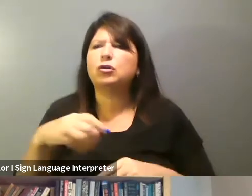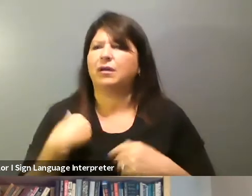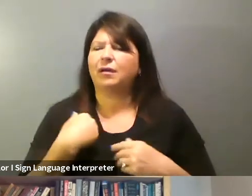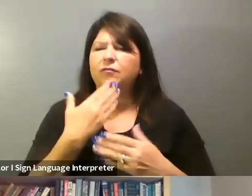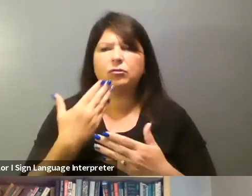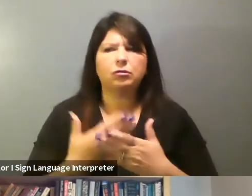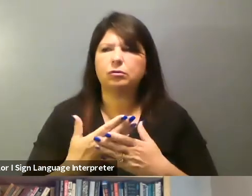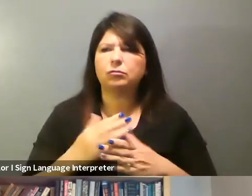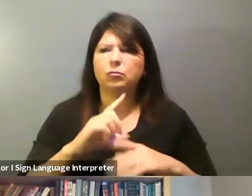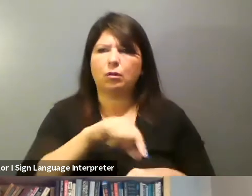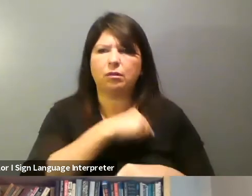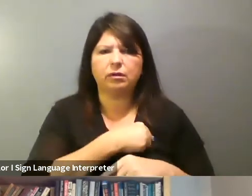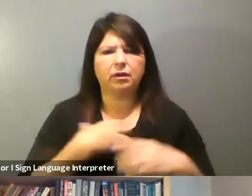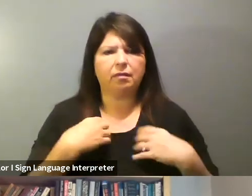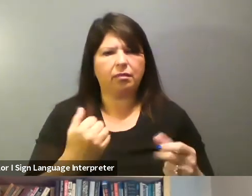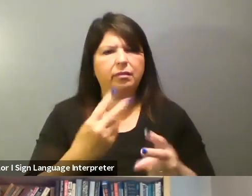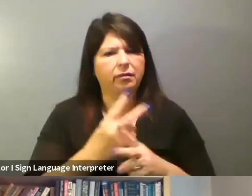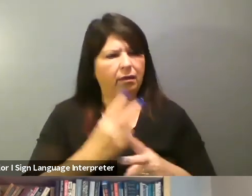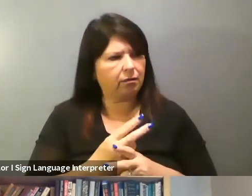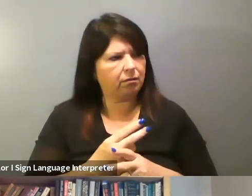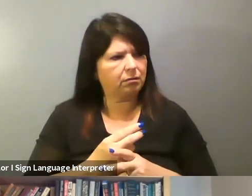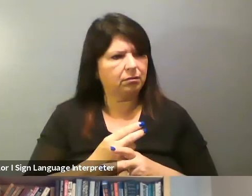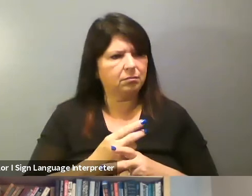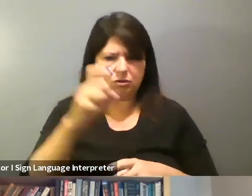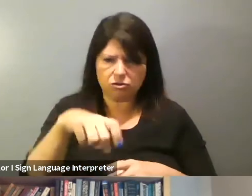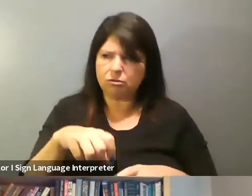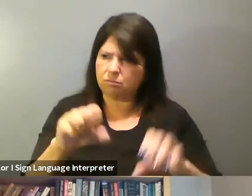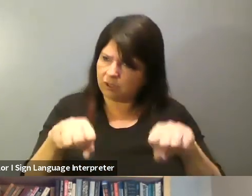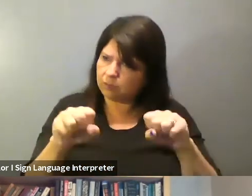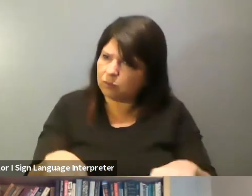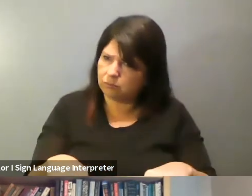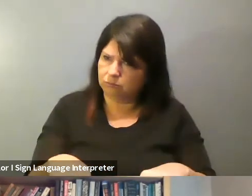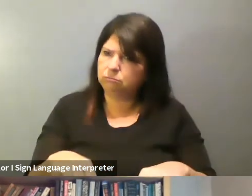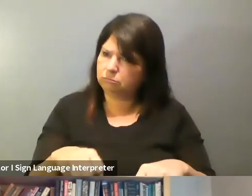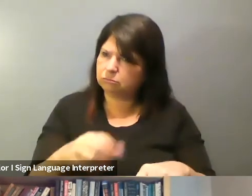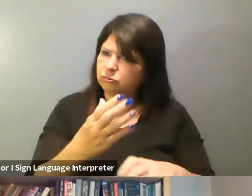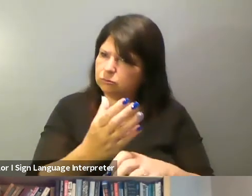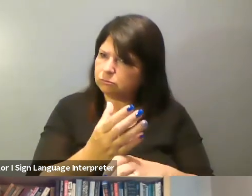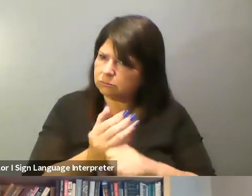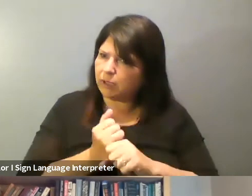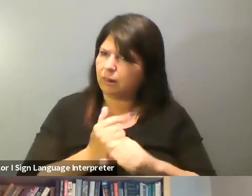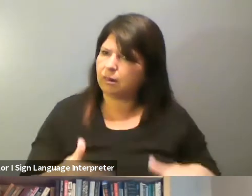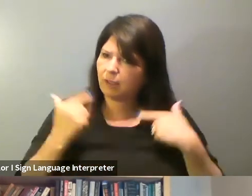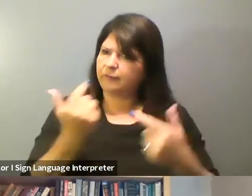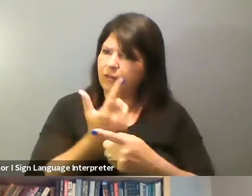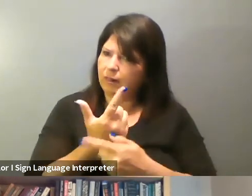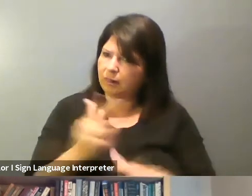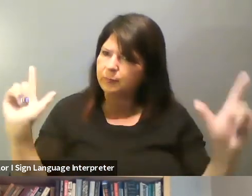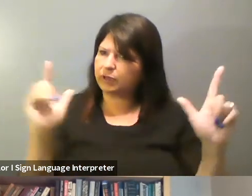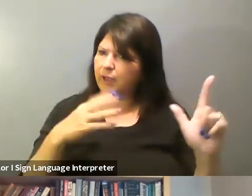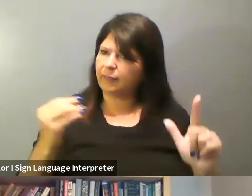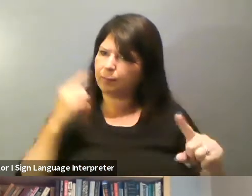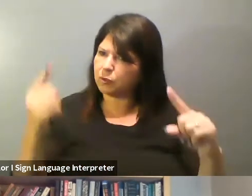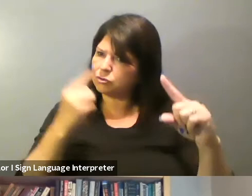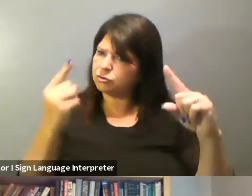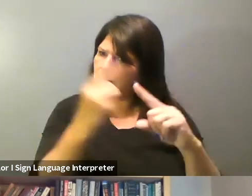to receive life, liberty, and the pursuit of happiness, because you can't have life if you